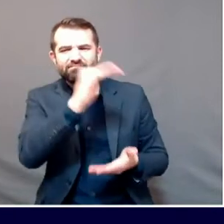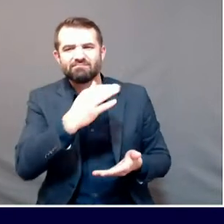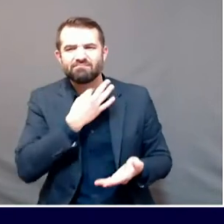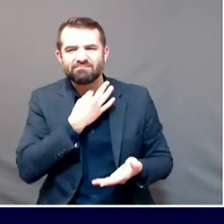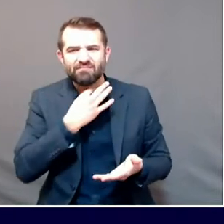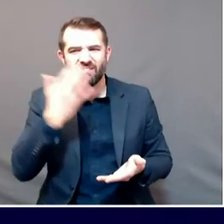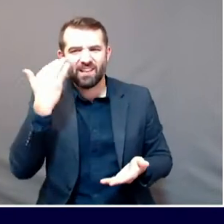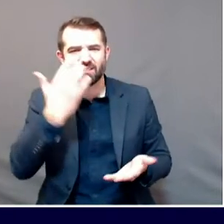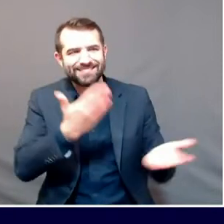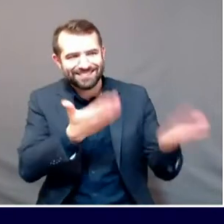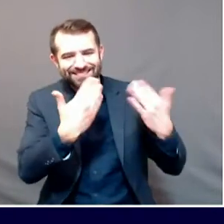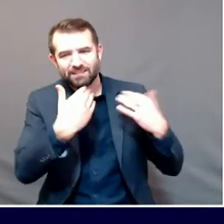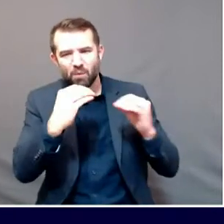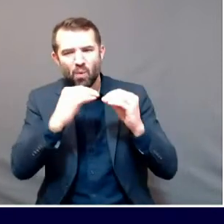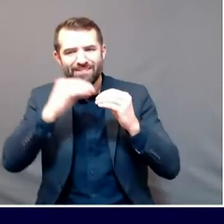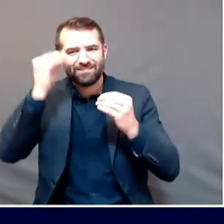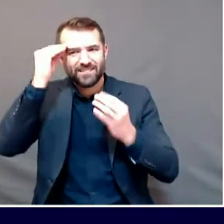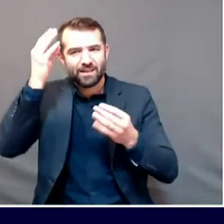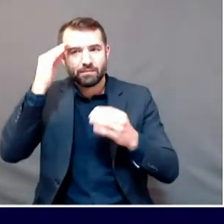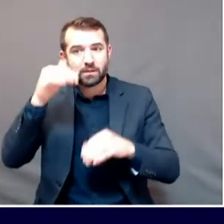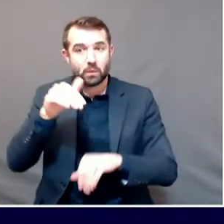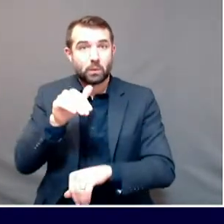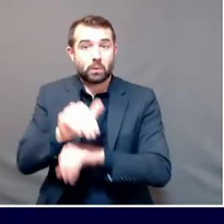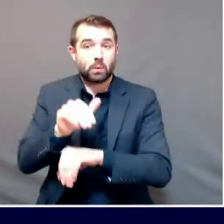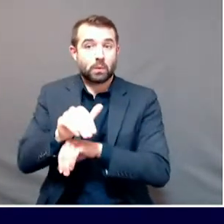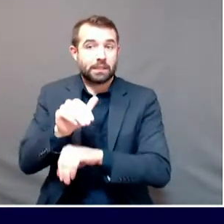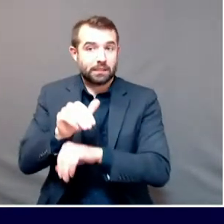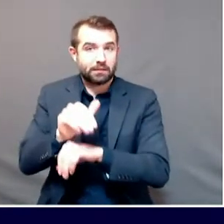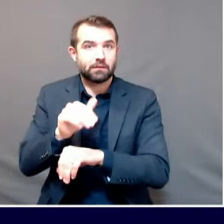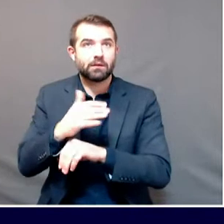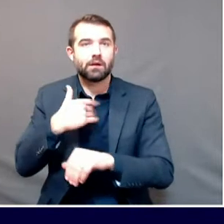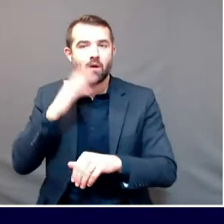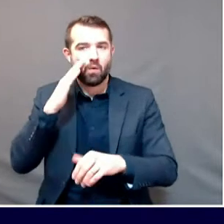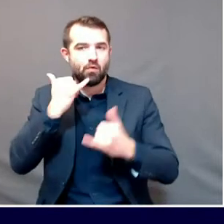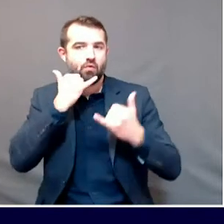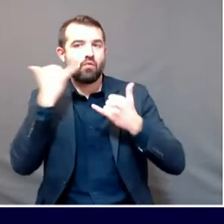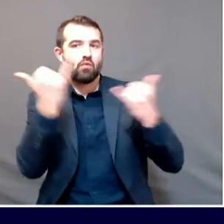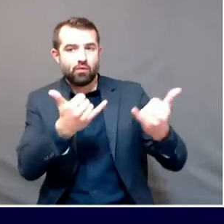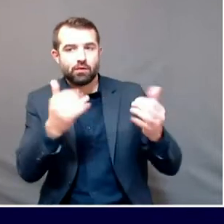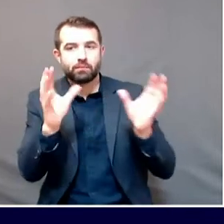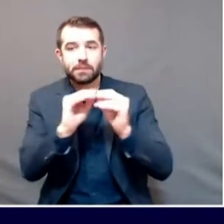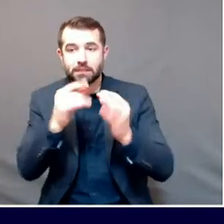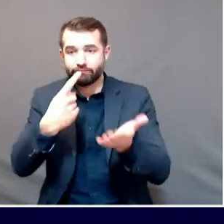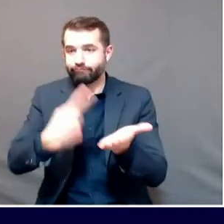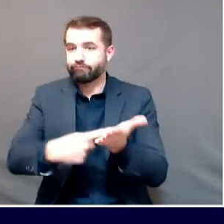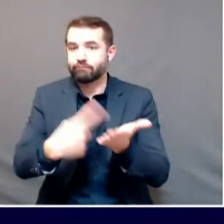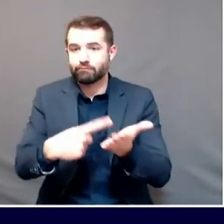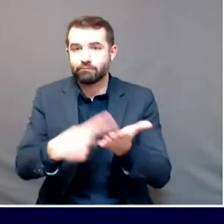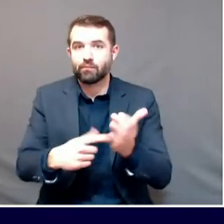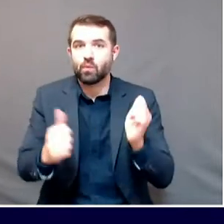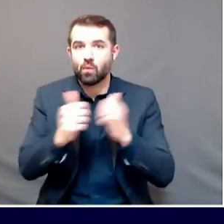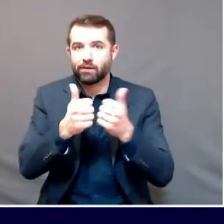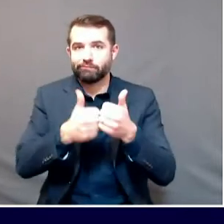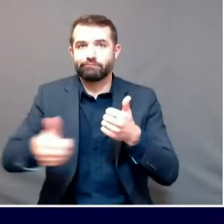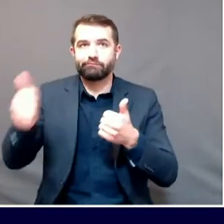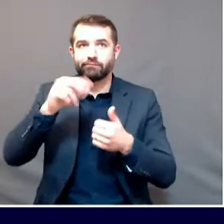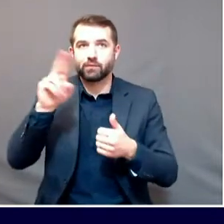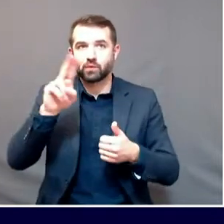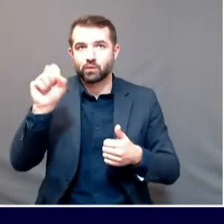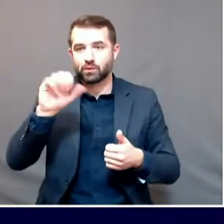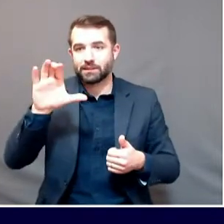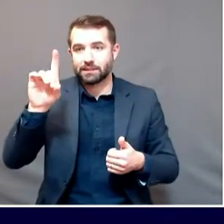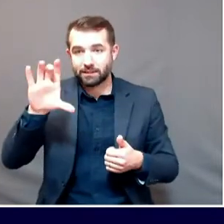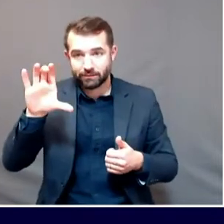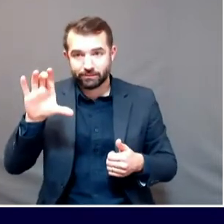evening, I have the privilege of being on a call with one of the principals at the US CDC, where I intend to put this question directly to them as